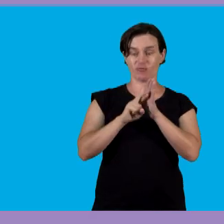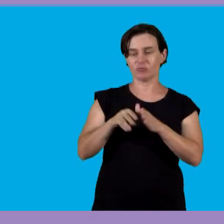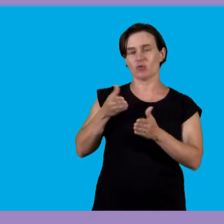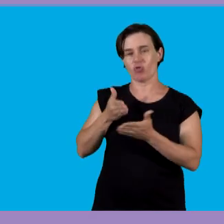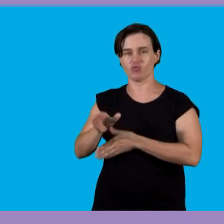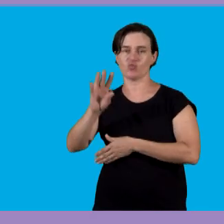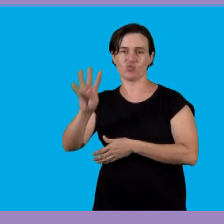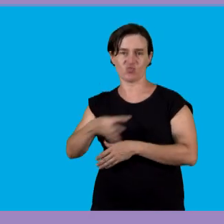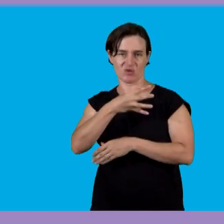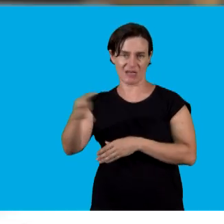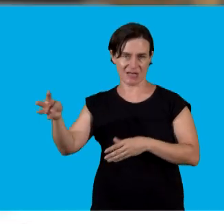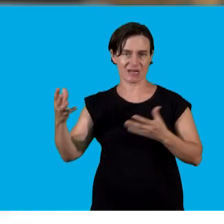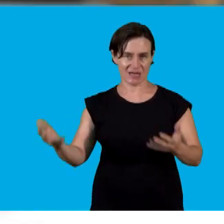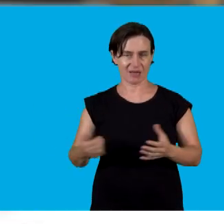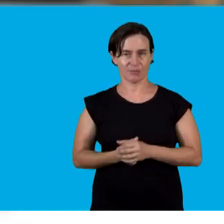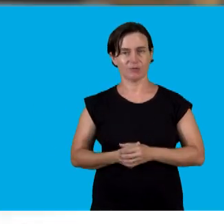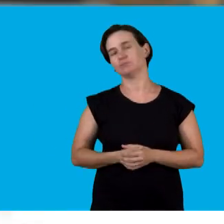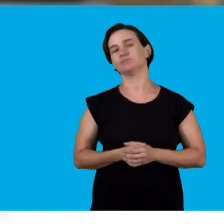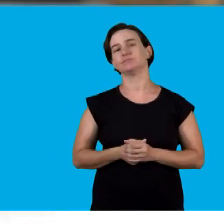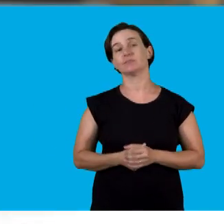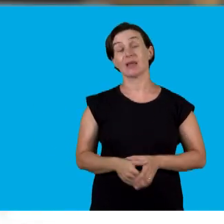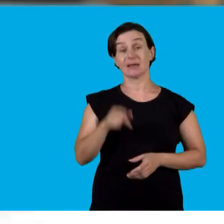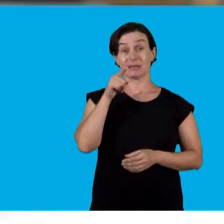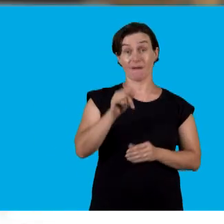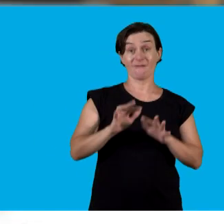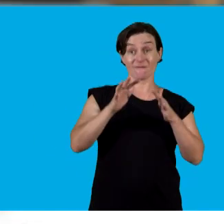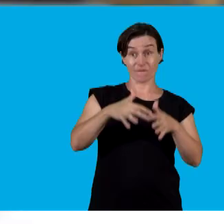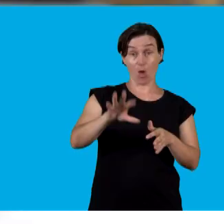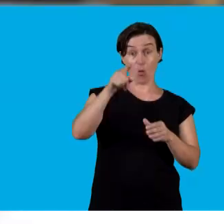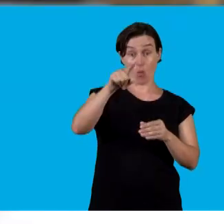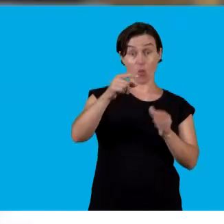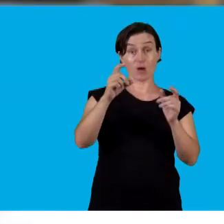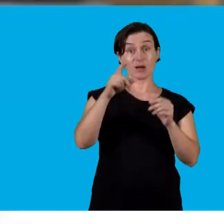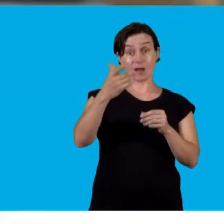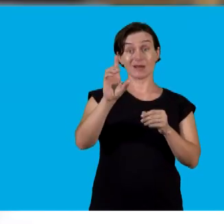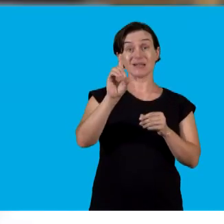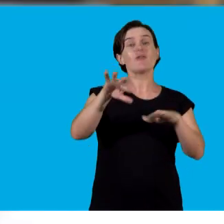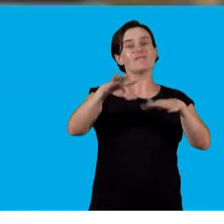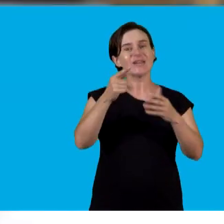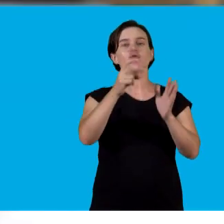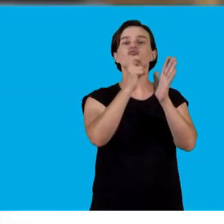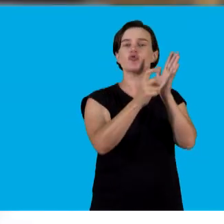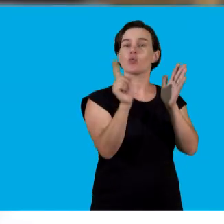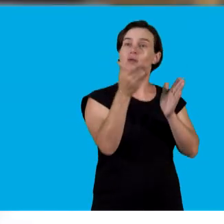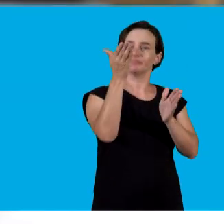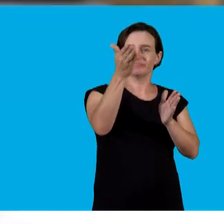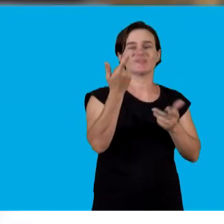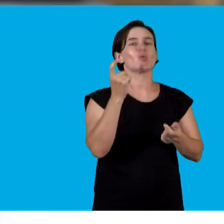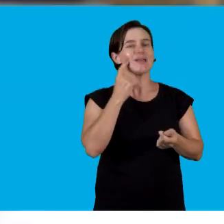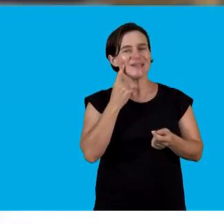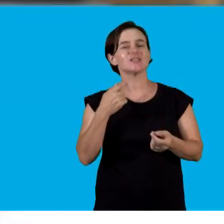into our table. And since as well a flow diagram has the rule there in the middle, that means we can also fill out